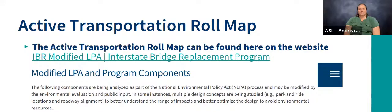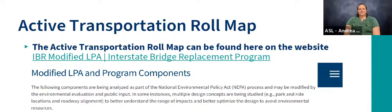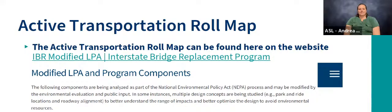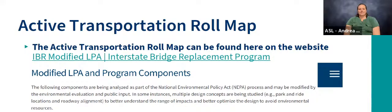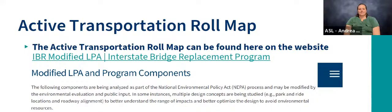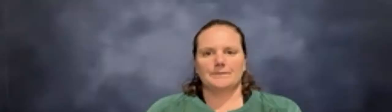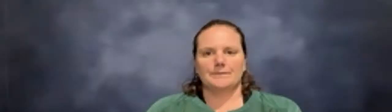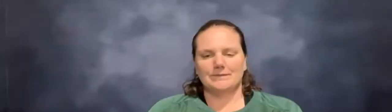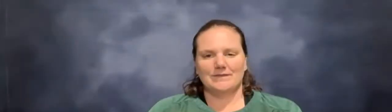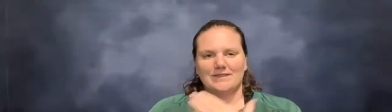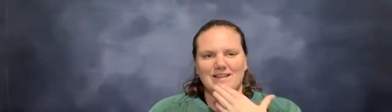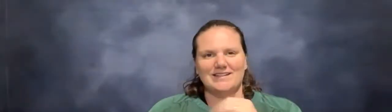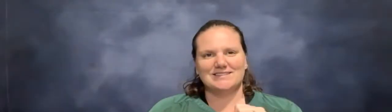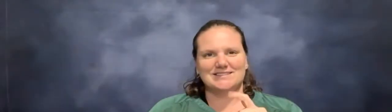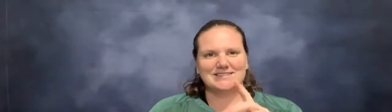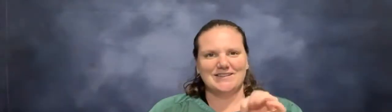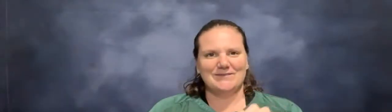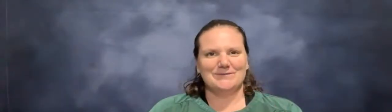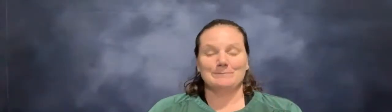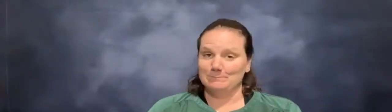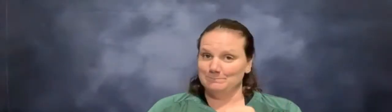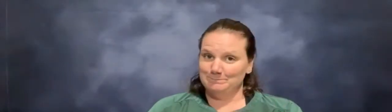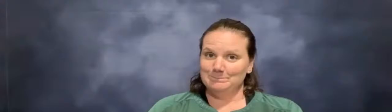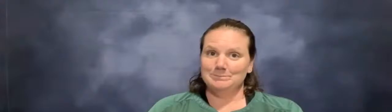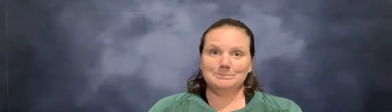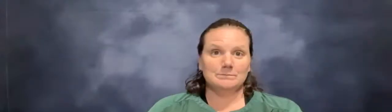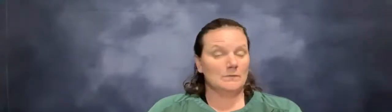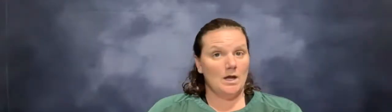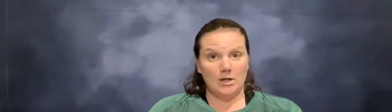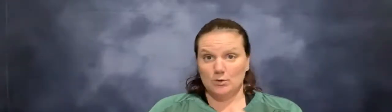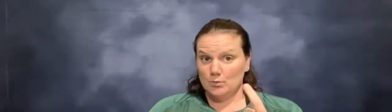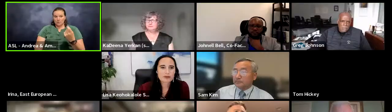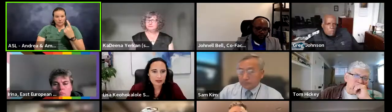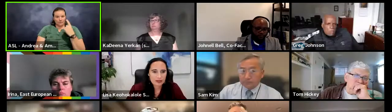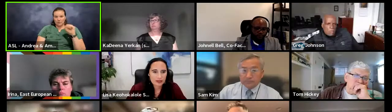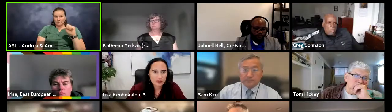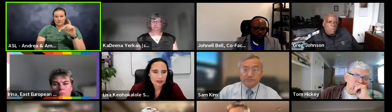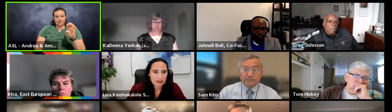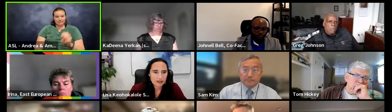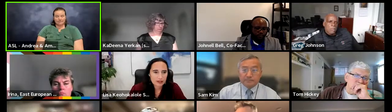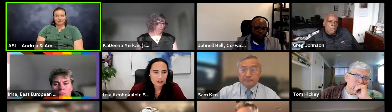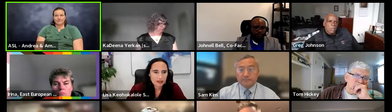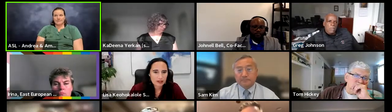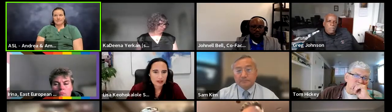Thanks, Steve. Yeah. Are there questions for Steve?